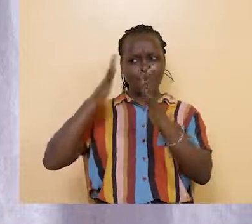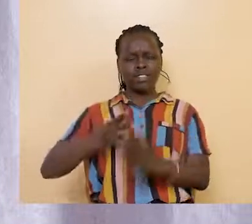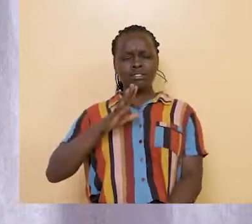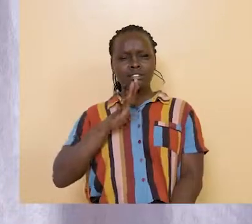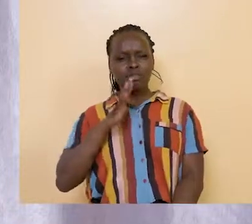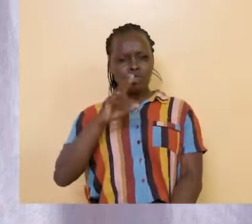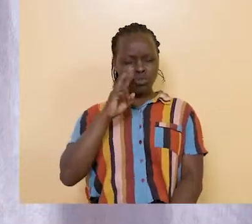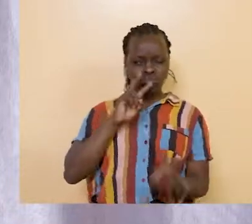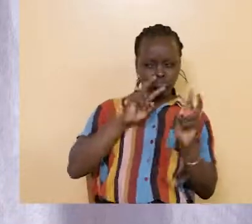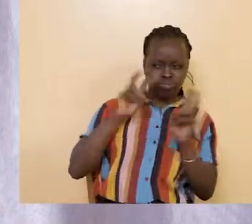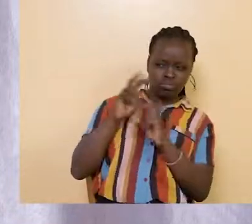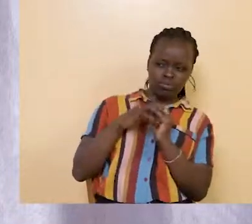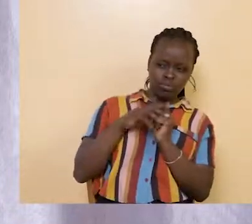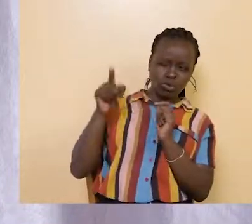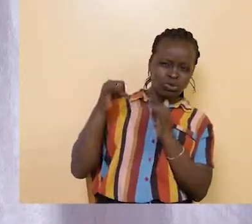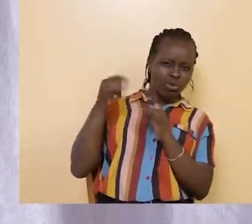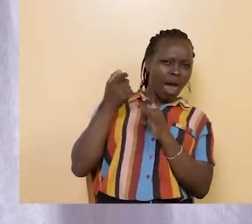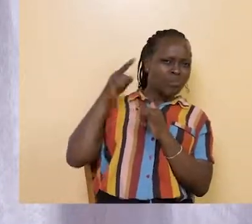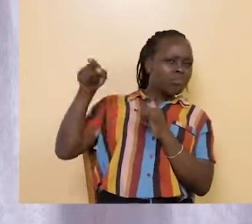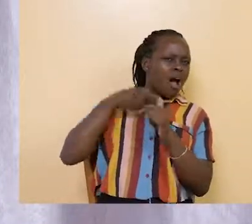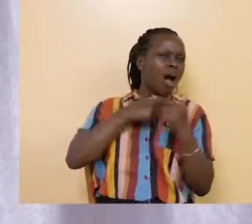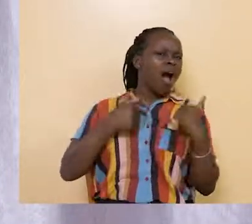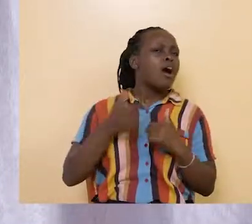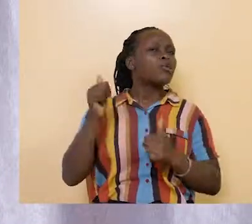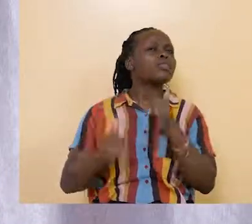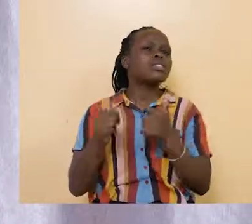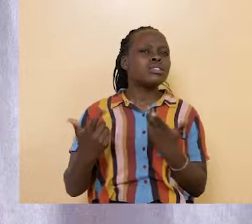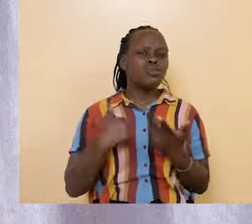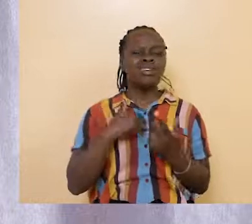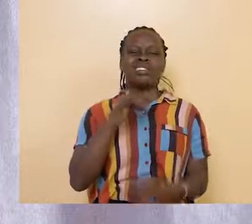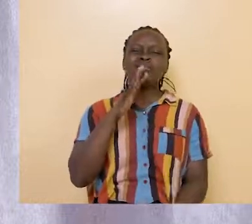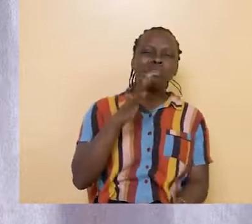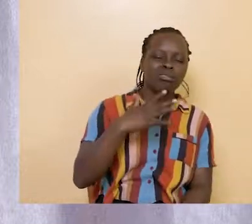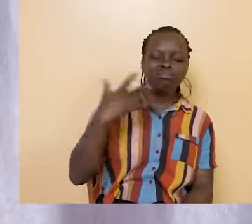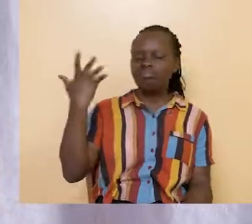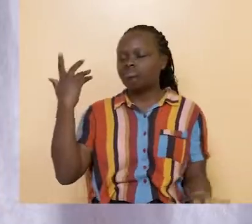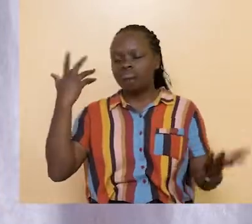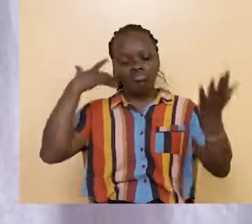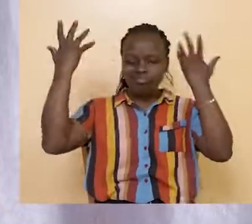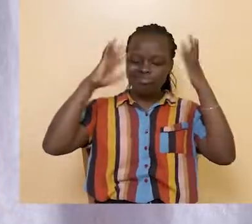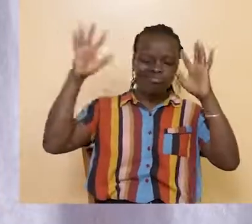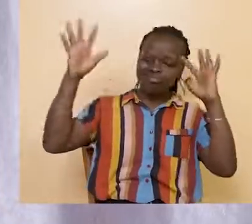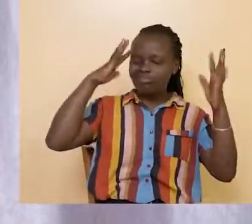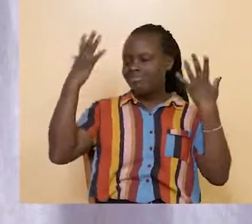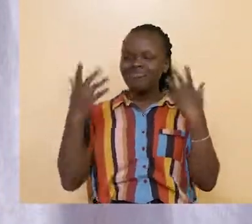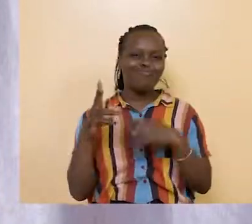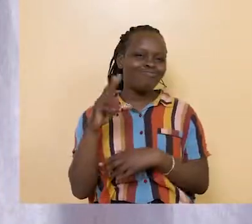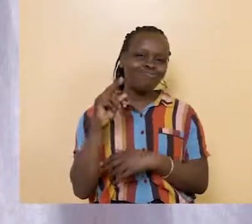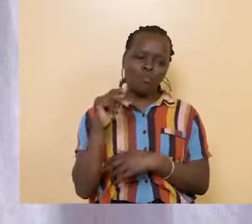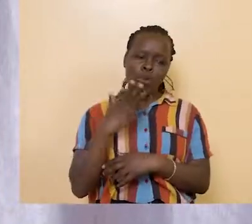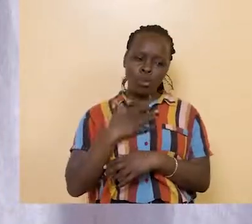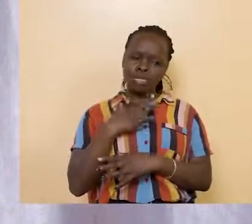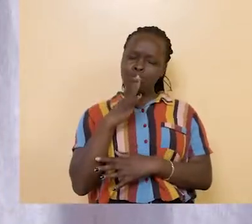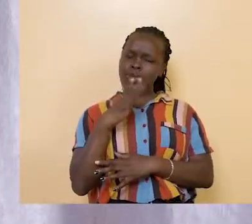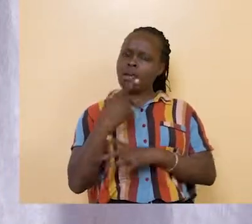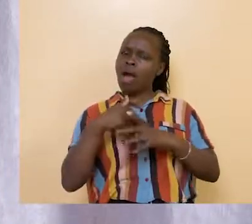out of the movement of muscles in our mouths. We don't just speak out of the wealth of our vocabulary or our intelligence or our knowledge